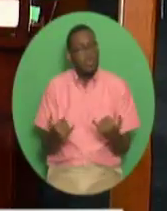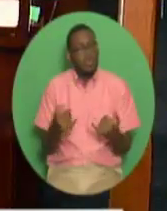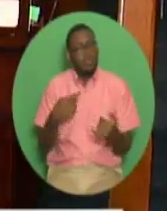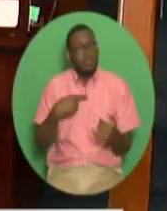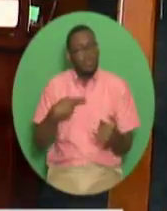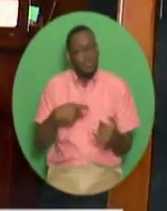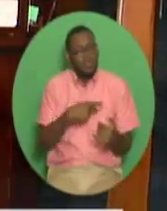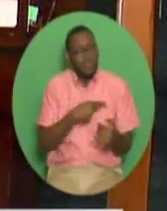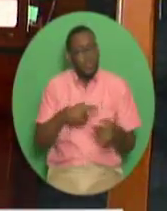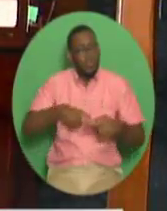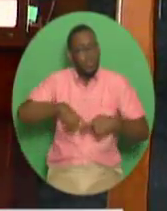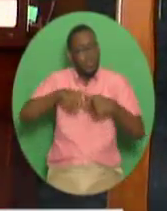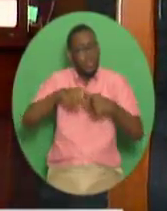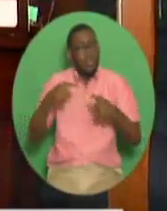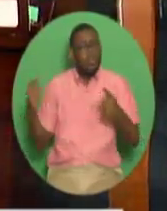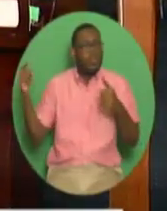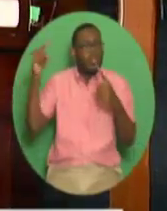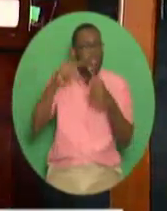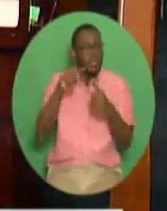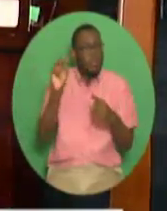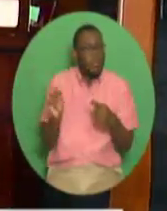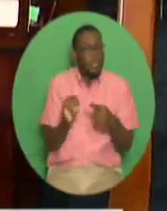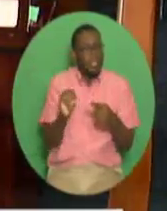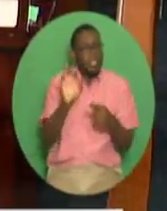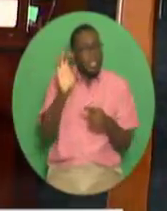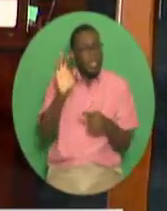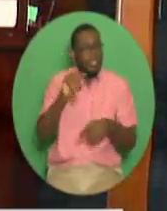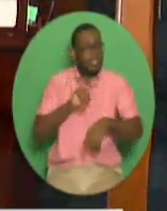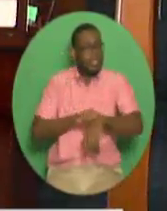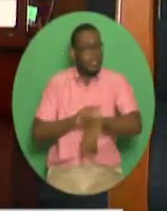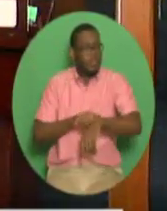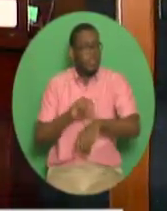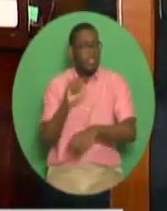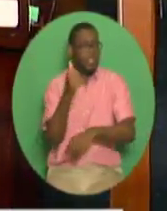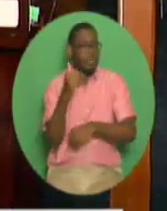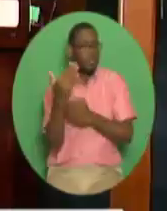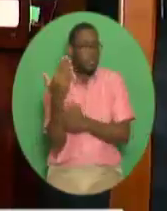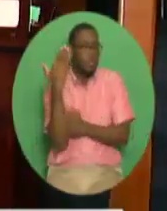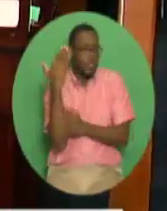9th day of October at 10 a.m.